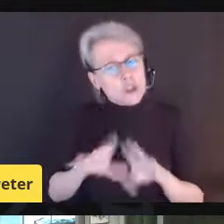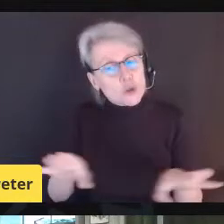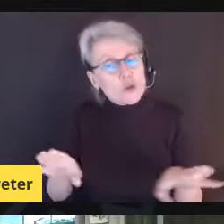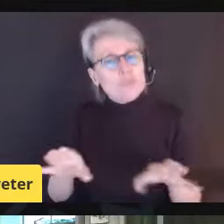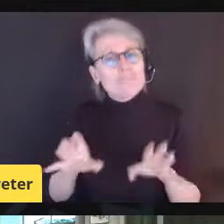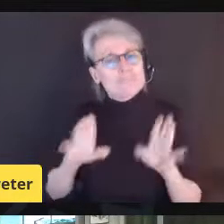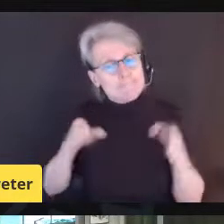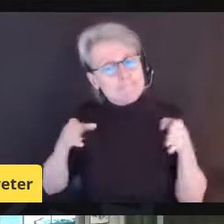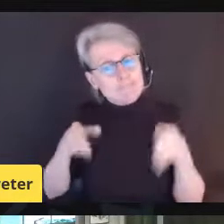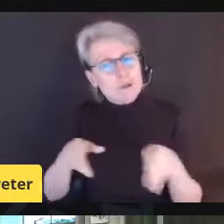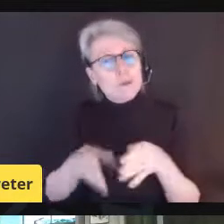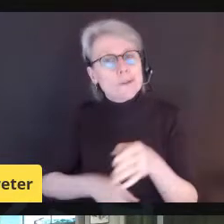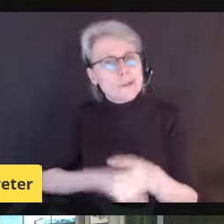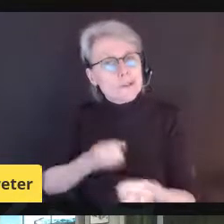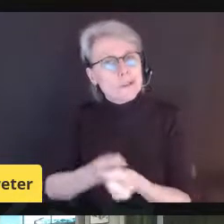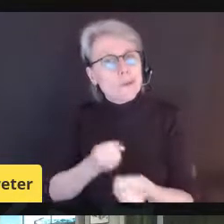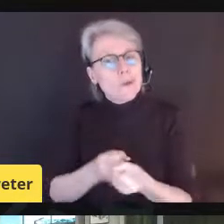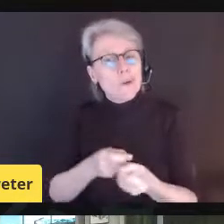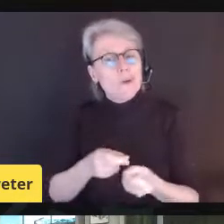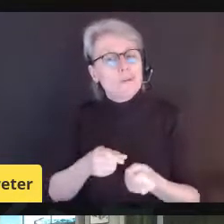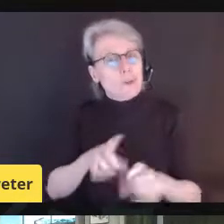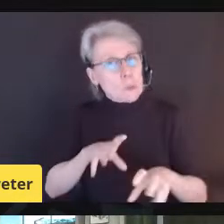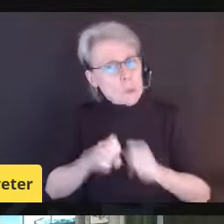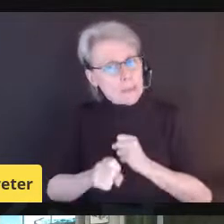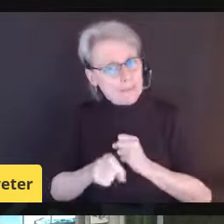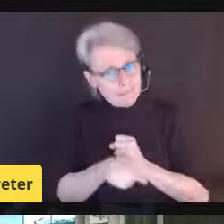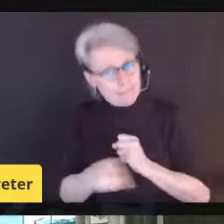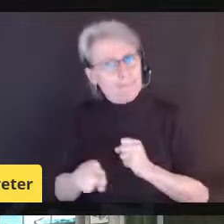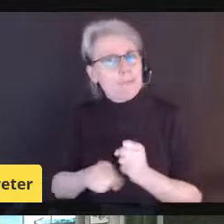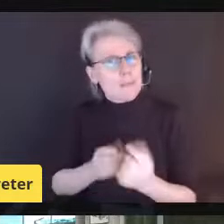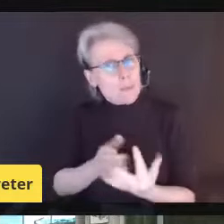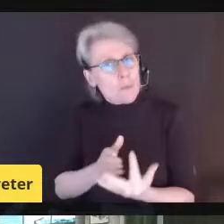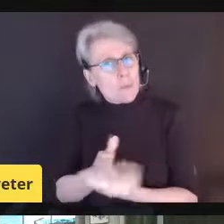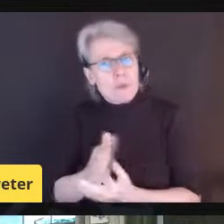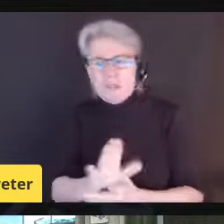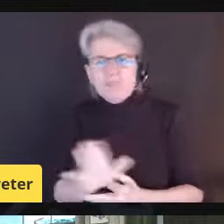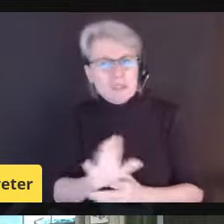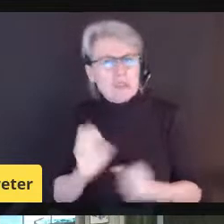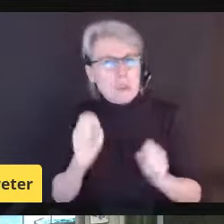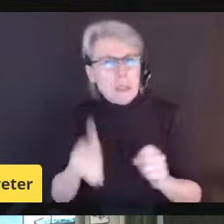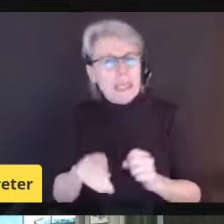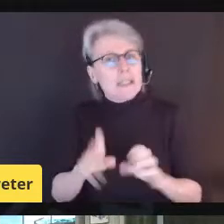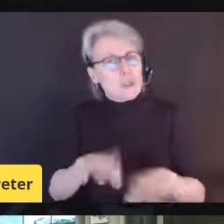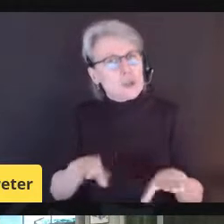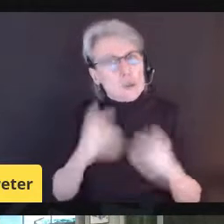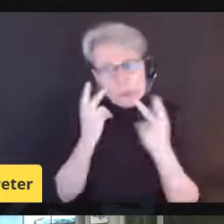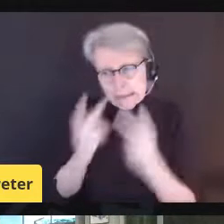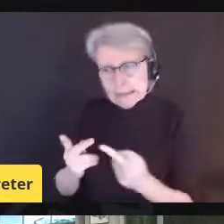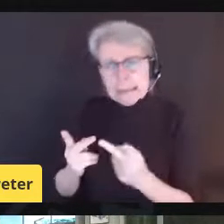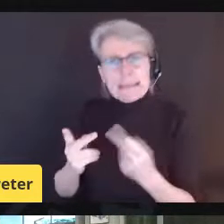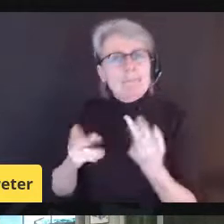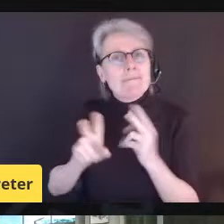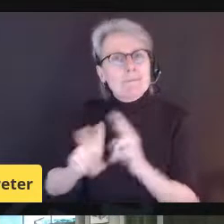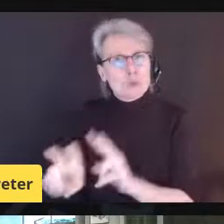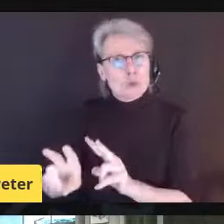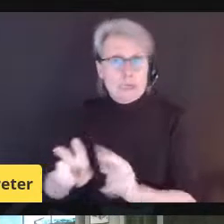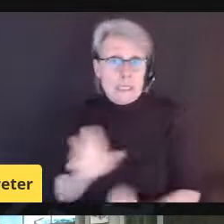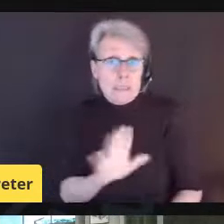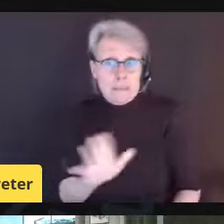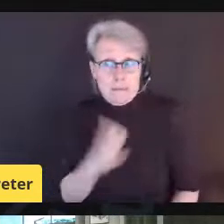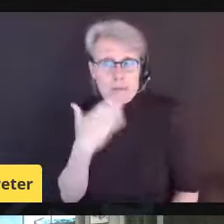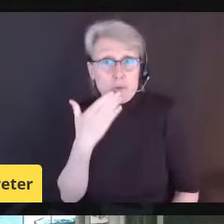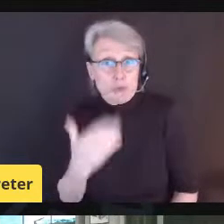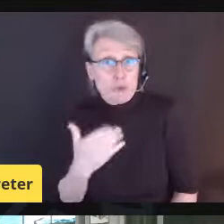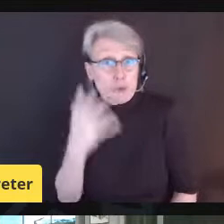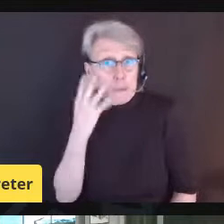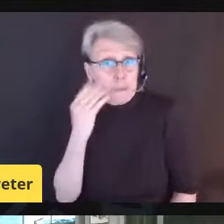that support for children and to let people know it's okay to expose children to funerals. It's actually wonderful because